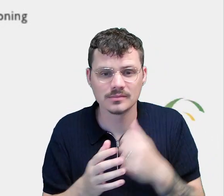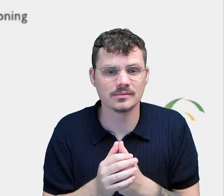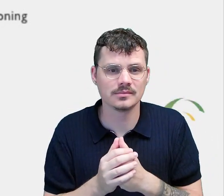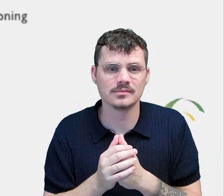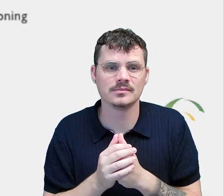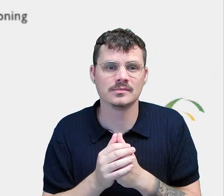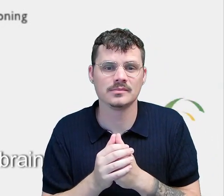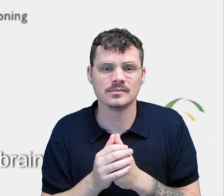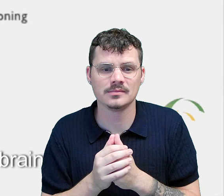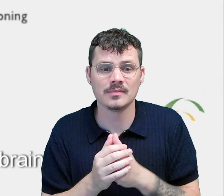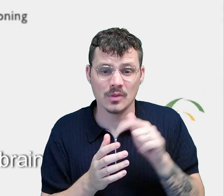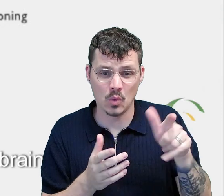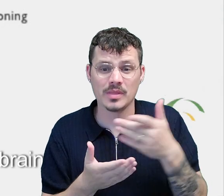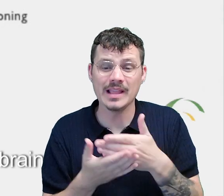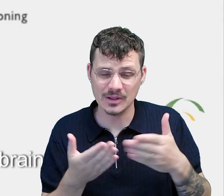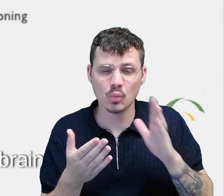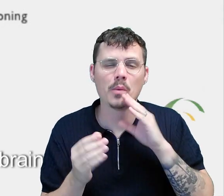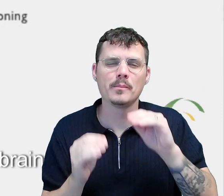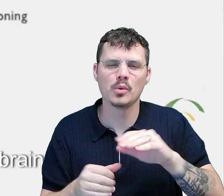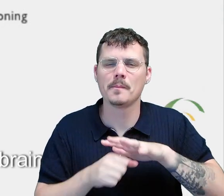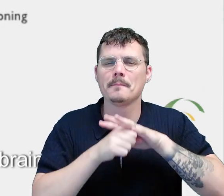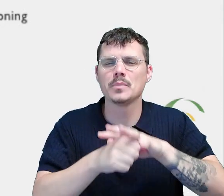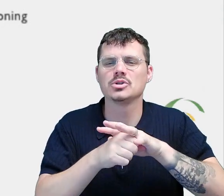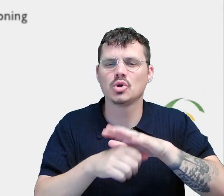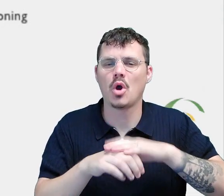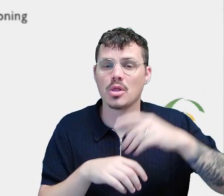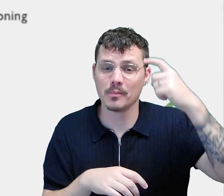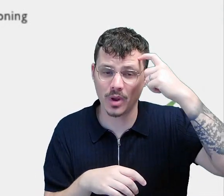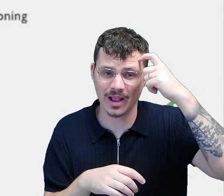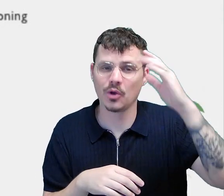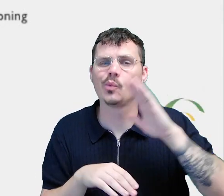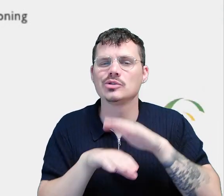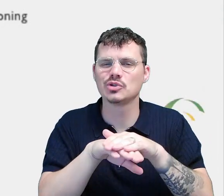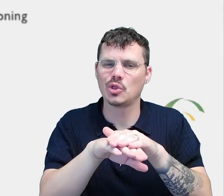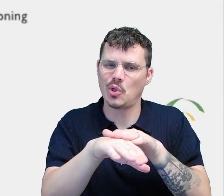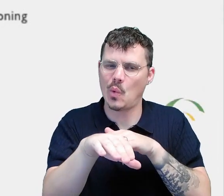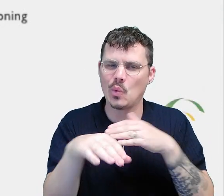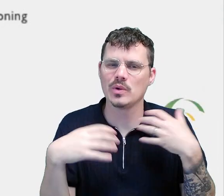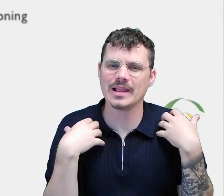being retained, those things can put pressure on the brain and slow down the healing.